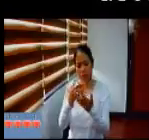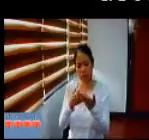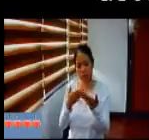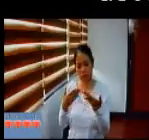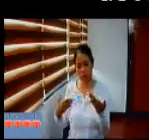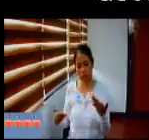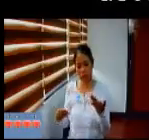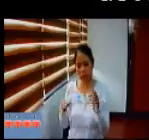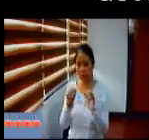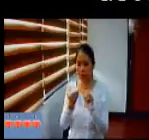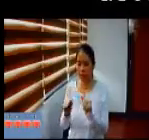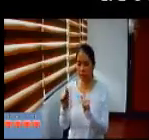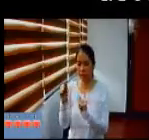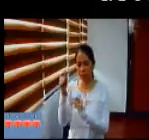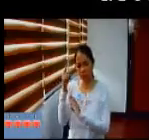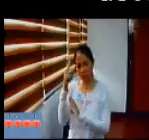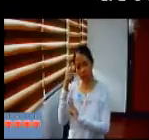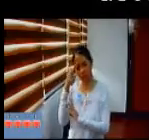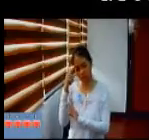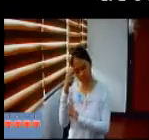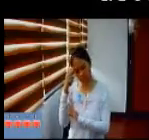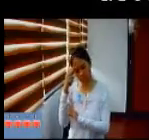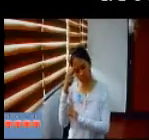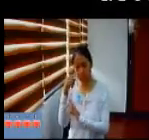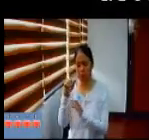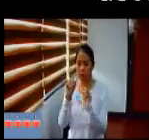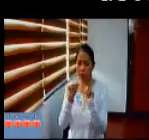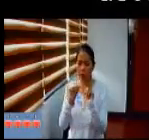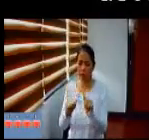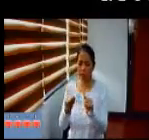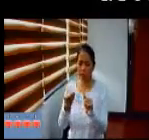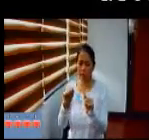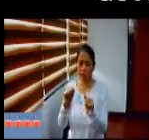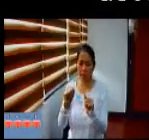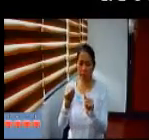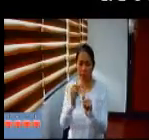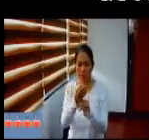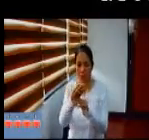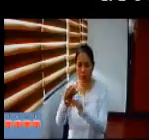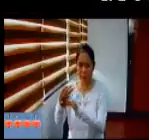discern, things that they can calculate. But if it is just